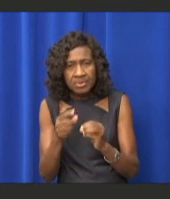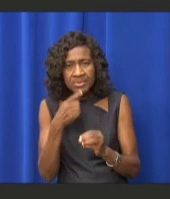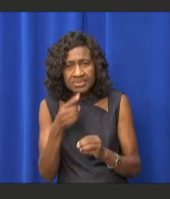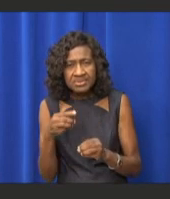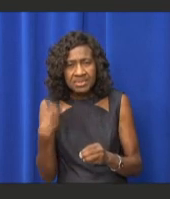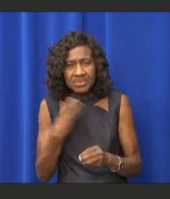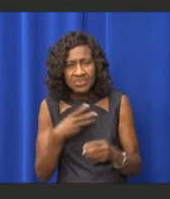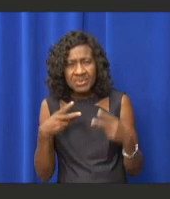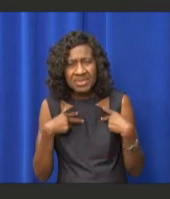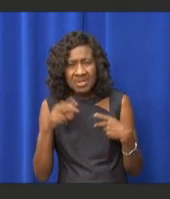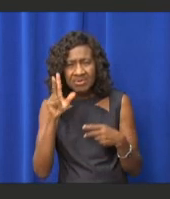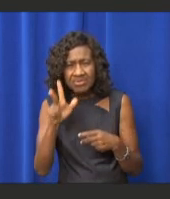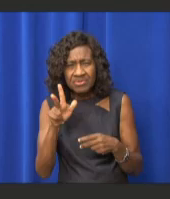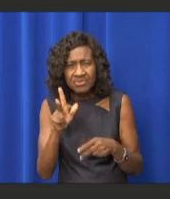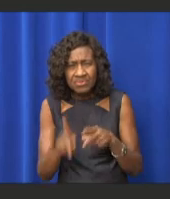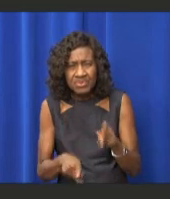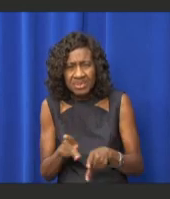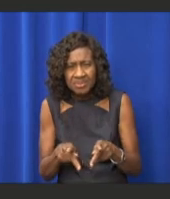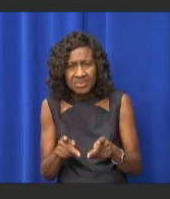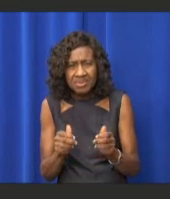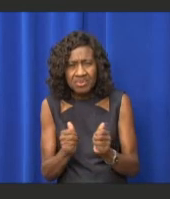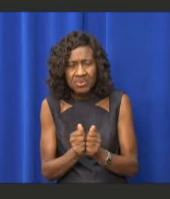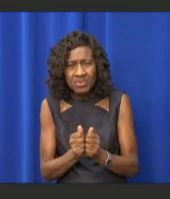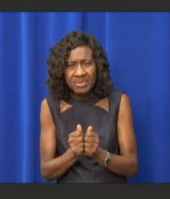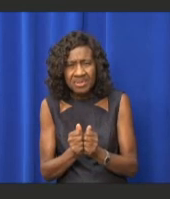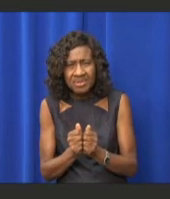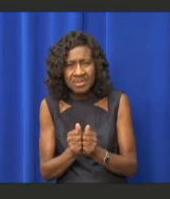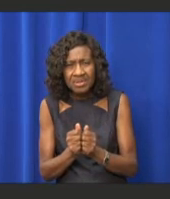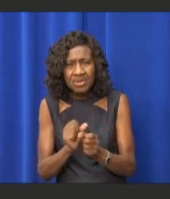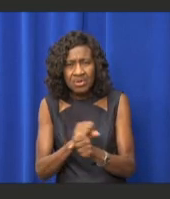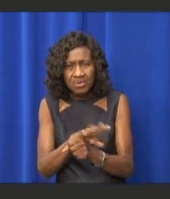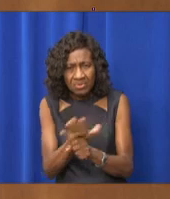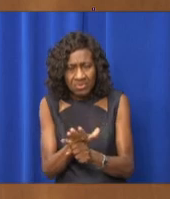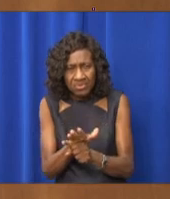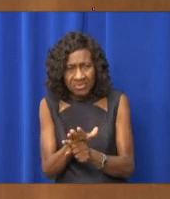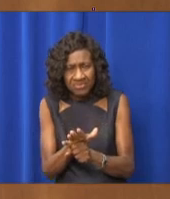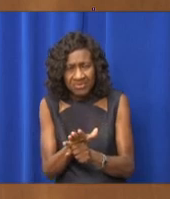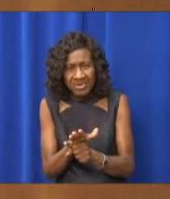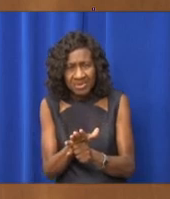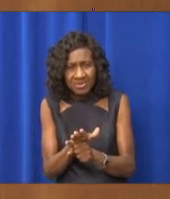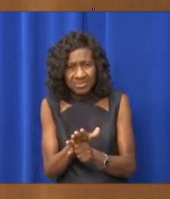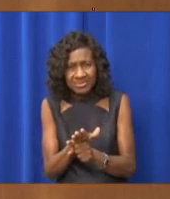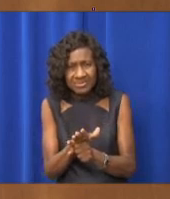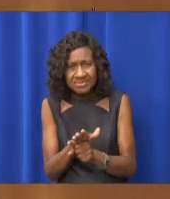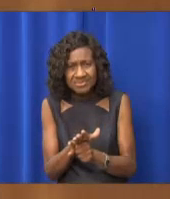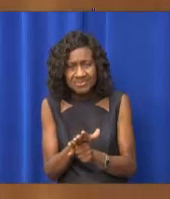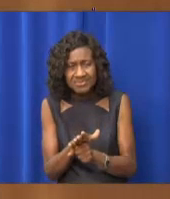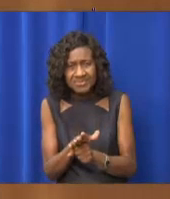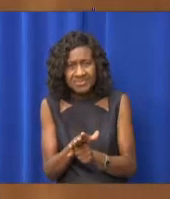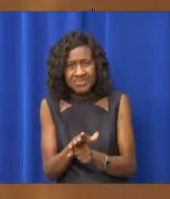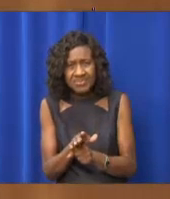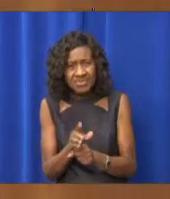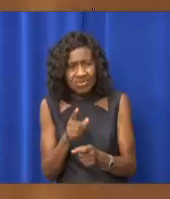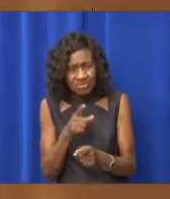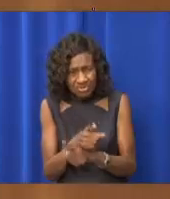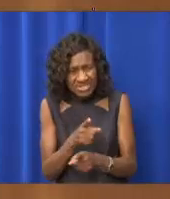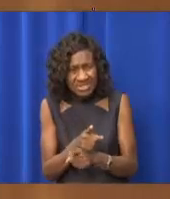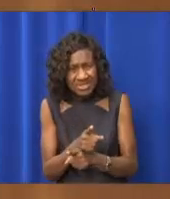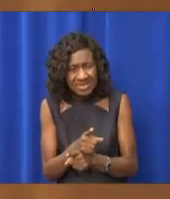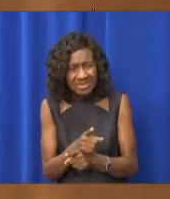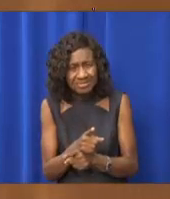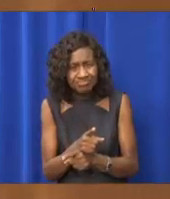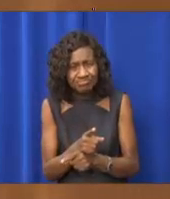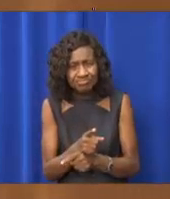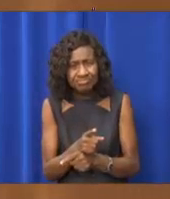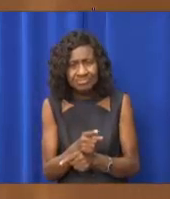with COVID-19, and that's no longer true, is it? No, it's not true. That's just presumably absolutely, it's not. I don't know where they get their stats from. If